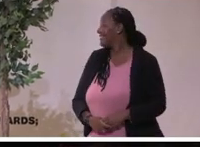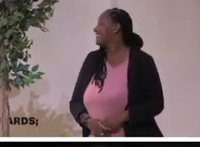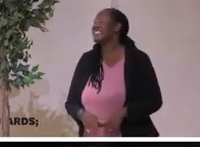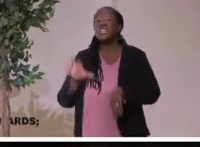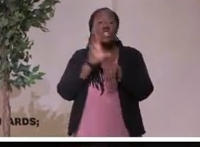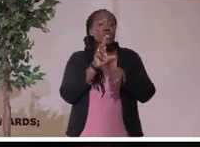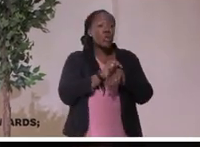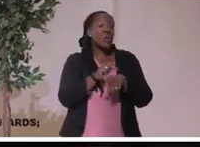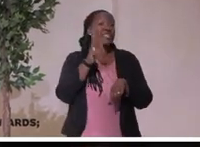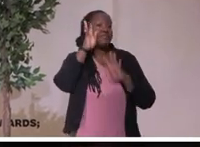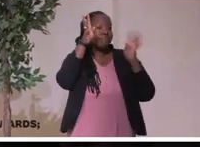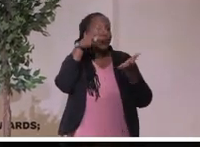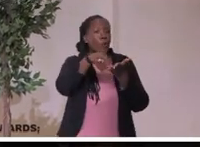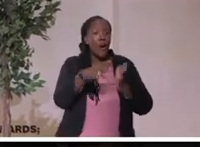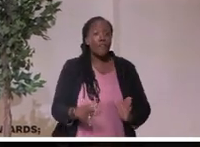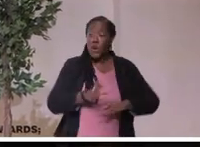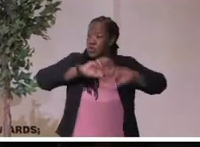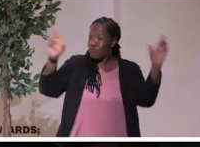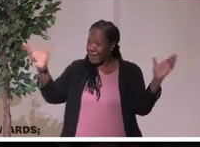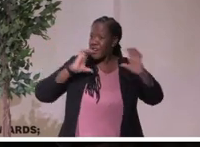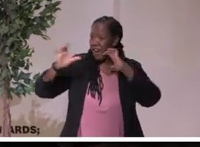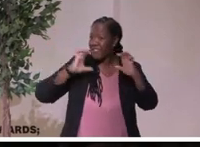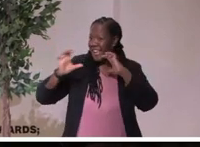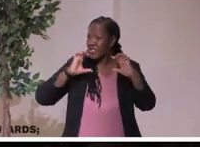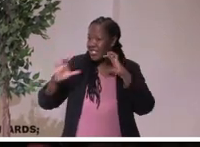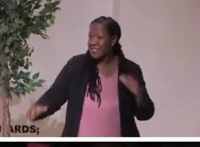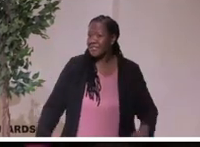Consultant and choreographer. Yo, are y'all ready for this conversation? Let me hear you.